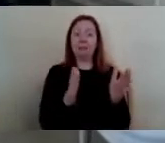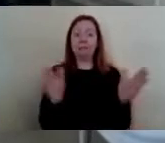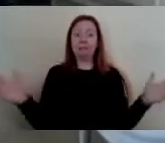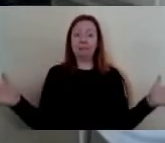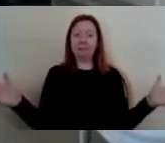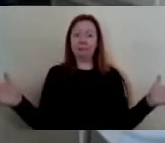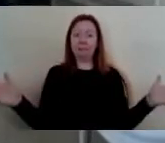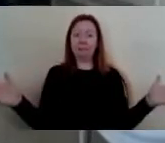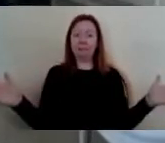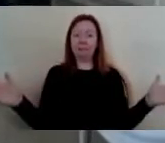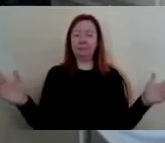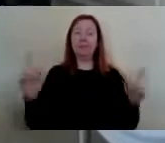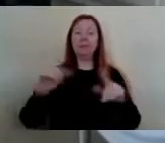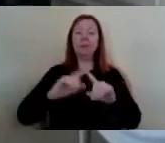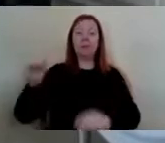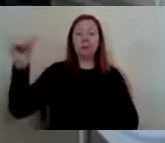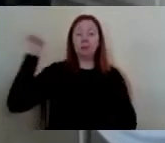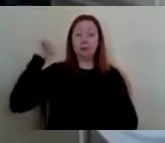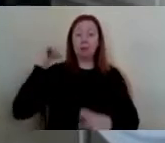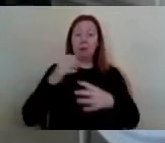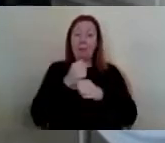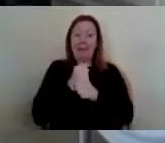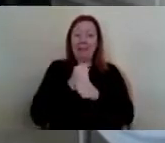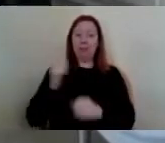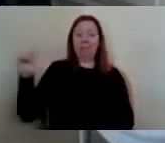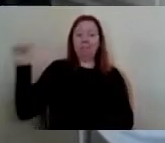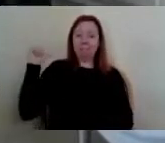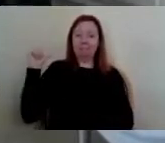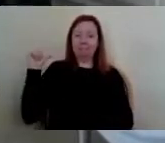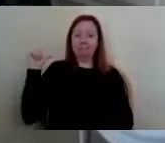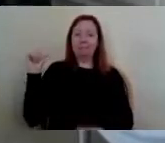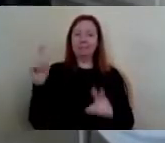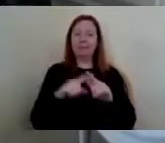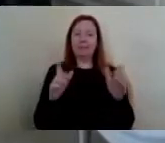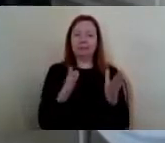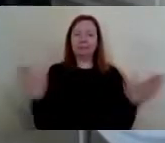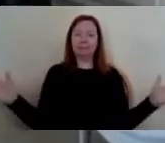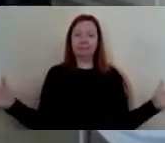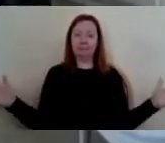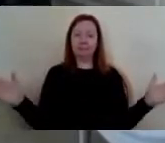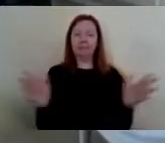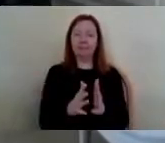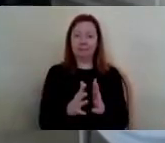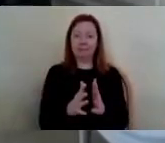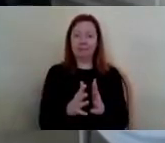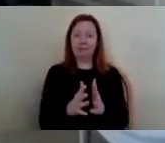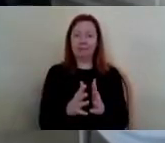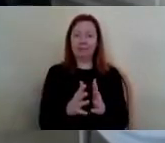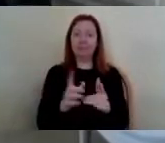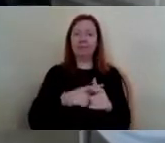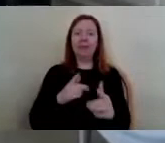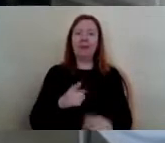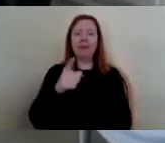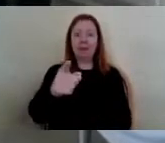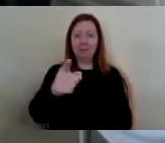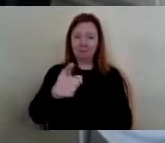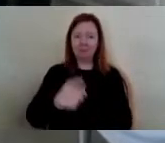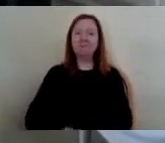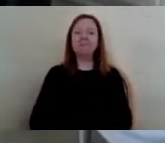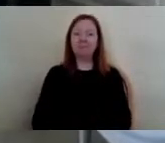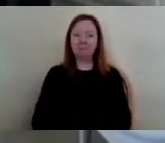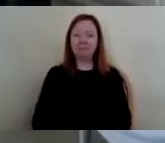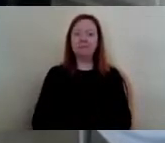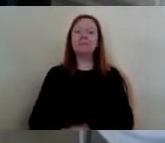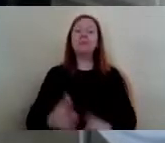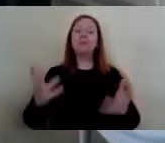us, pinching those shoulder blades together. Again, looking for that straight back position. Bring those palms together and straight out. Looking